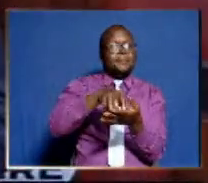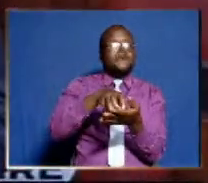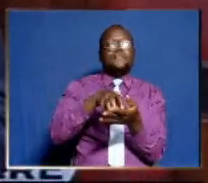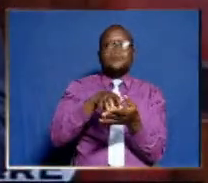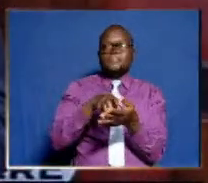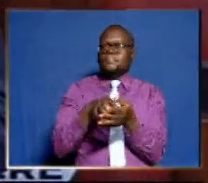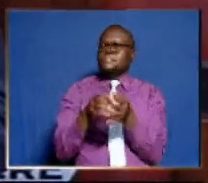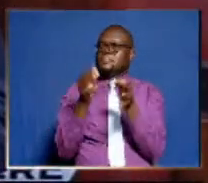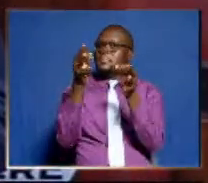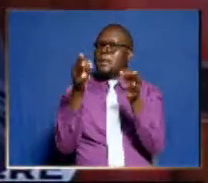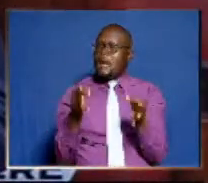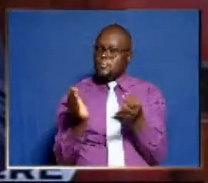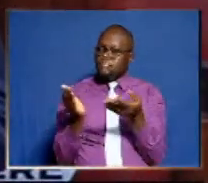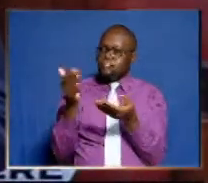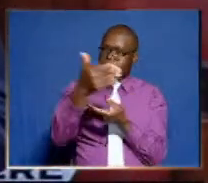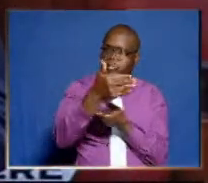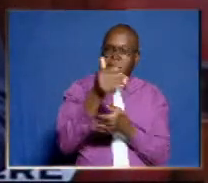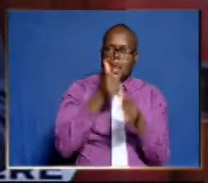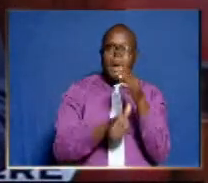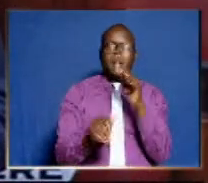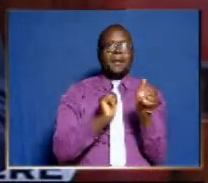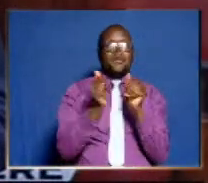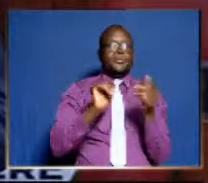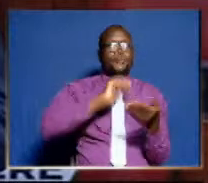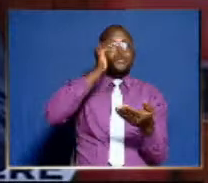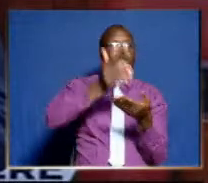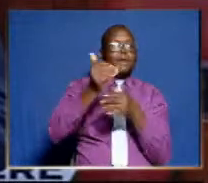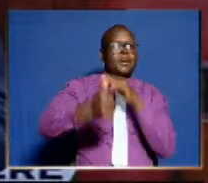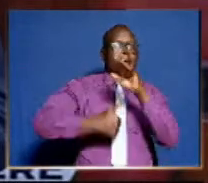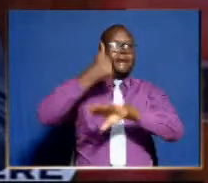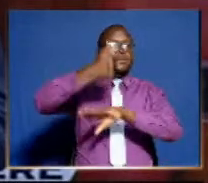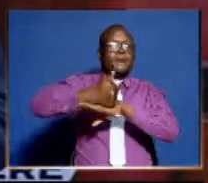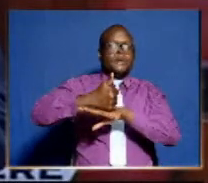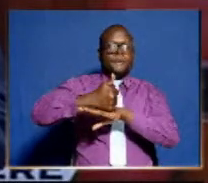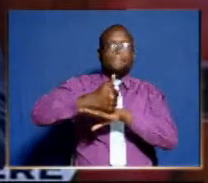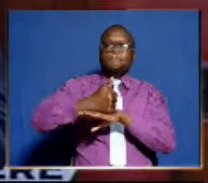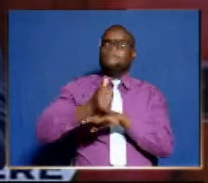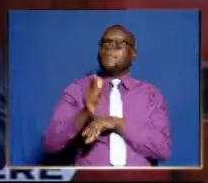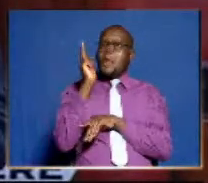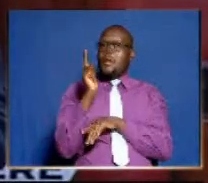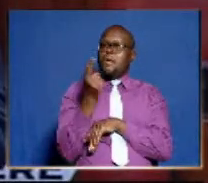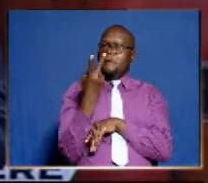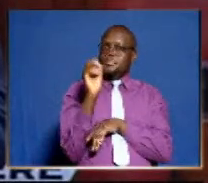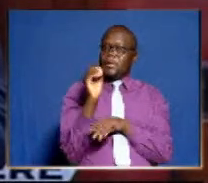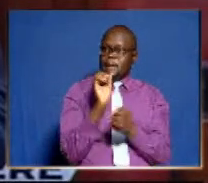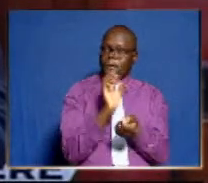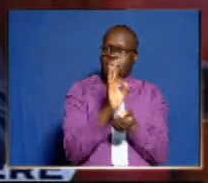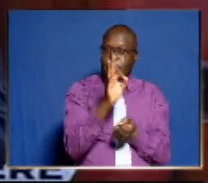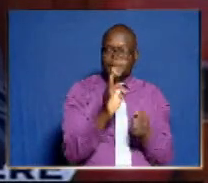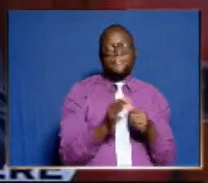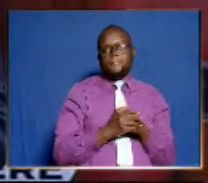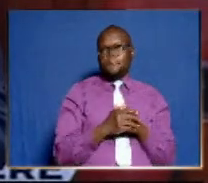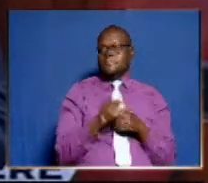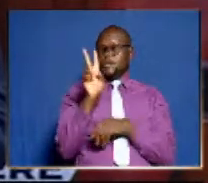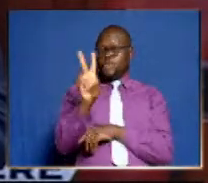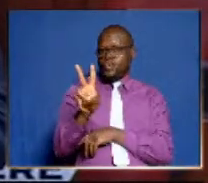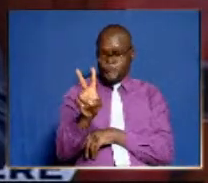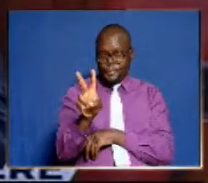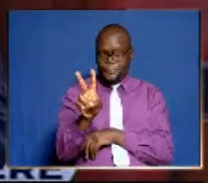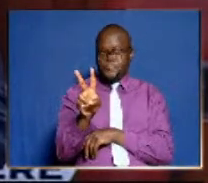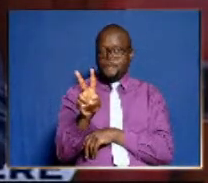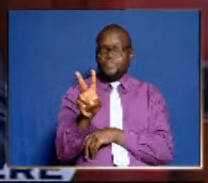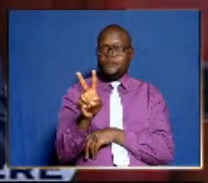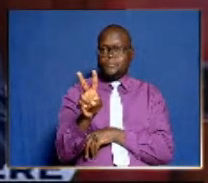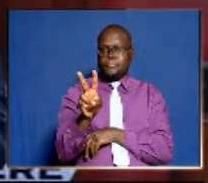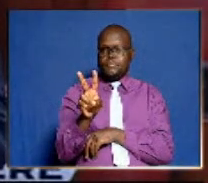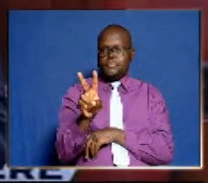of the funds collected under the Sports Fund established under the Sports Act 2013? Roman 2, could the